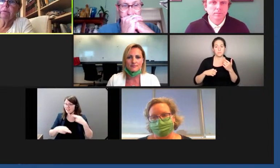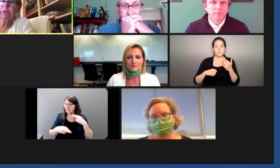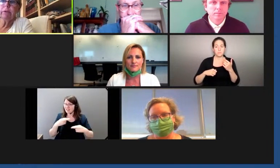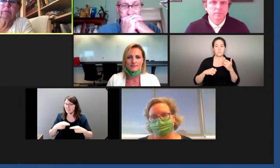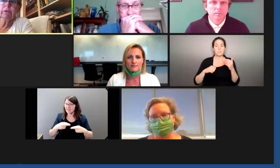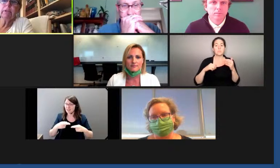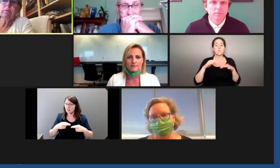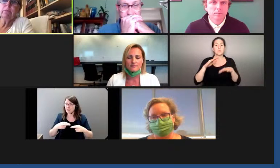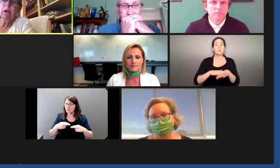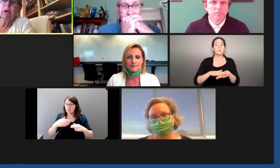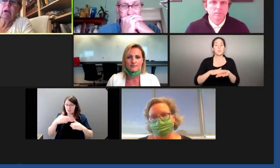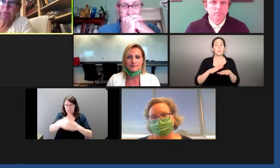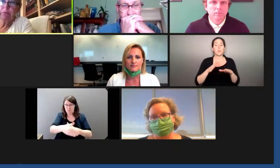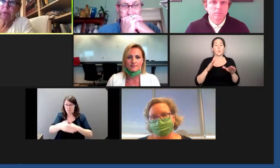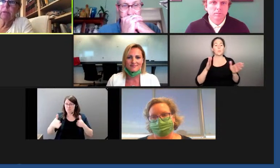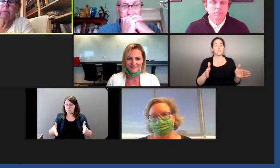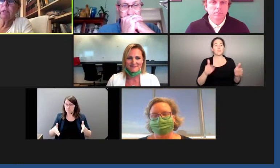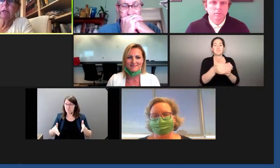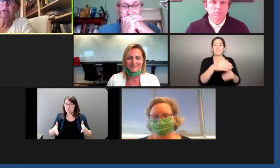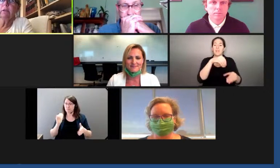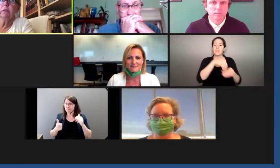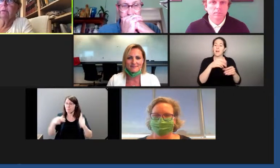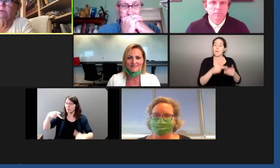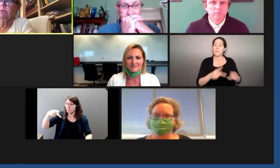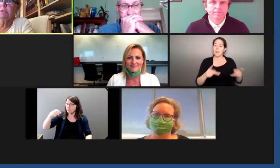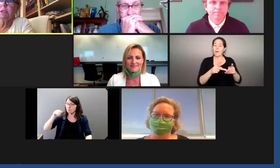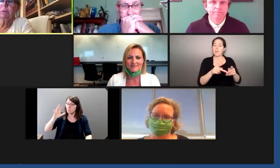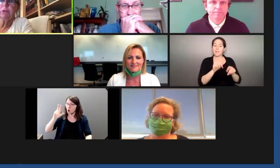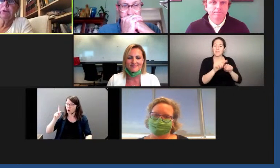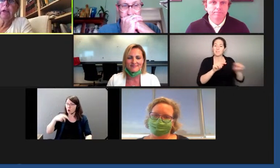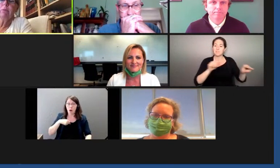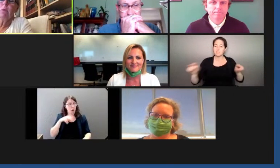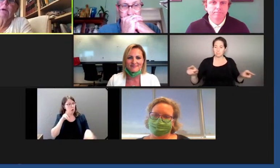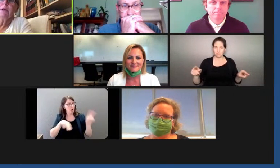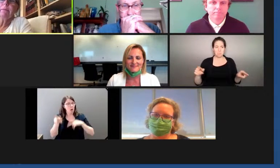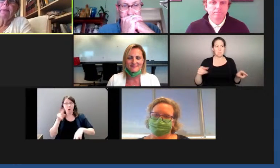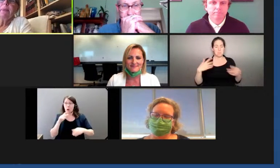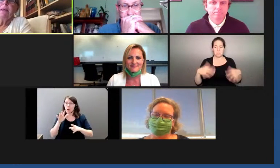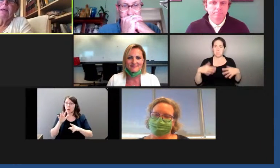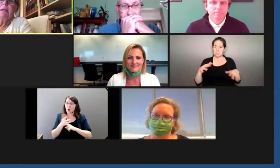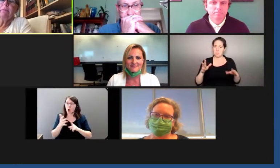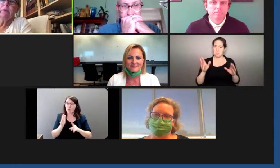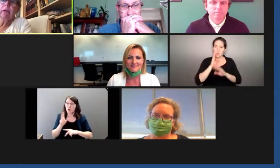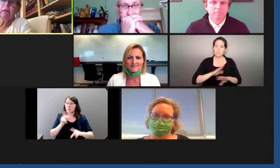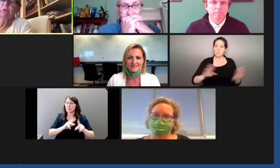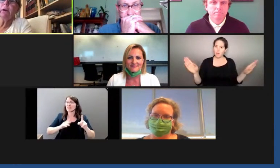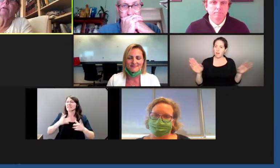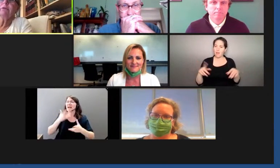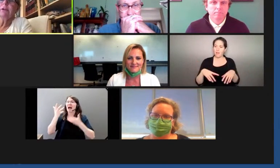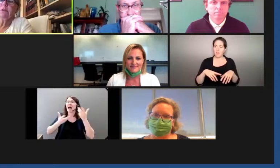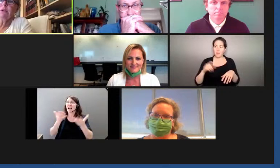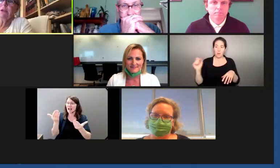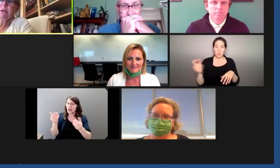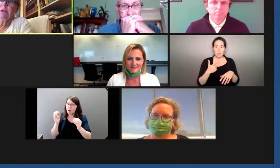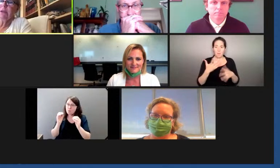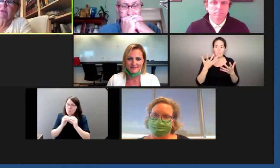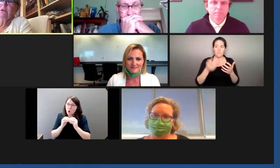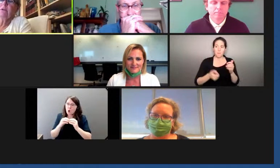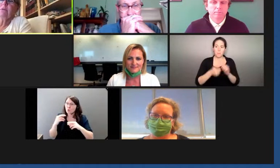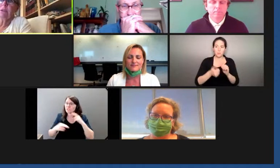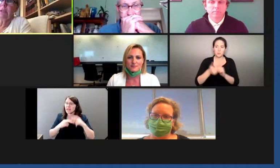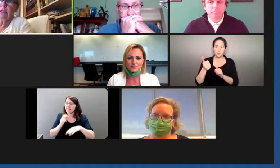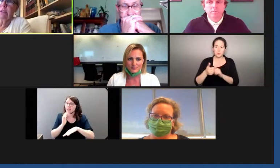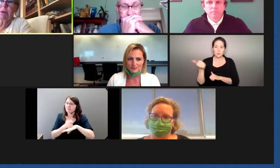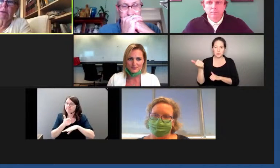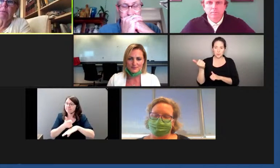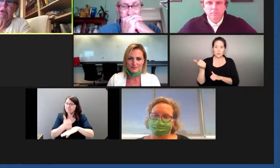finding very, very popular, and everyone's clamoring to have more. I don't know how effective they are. I guess it's